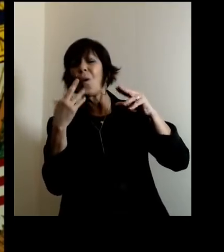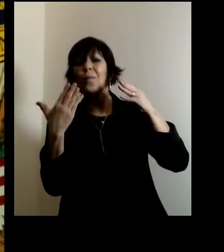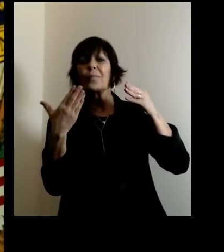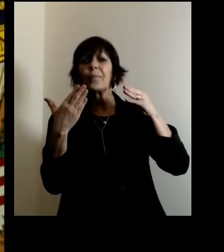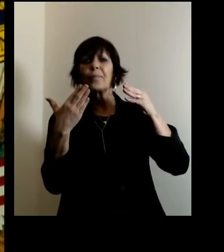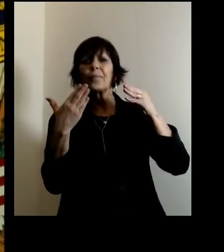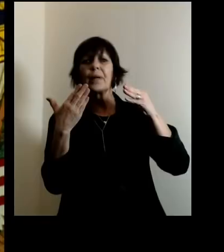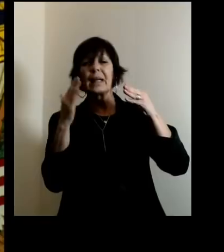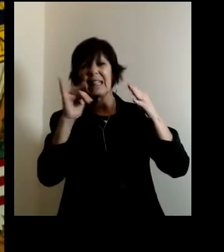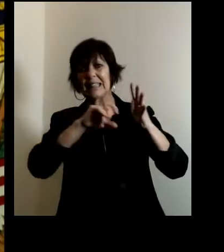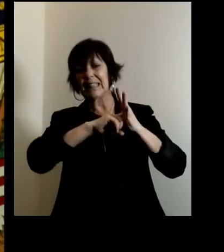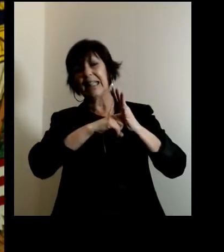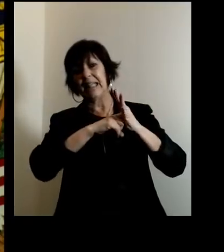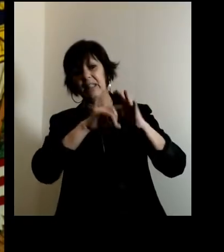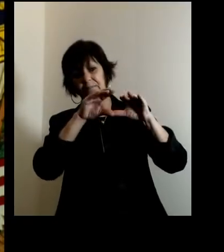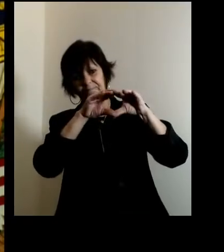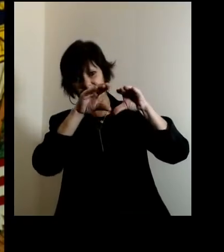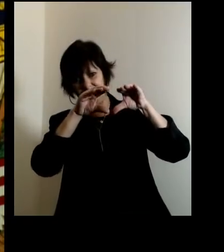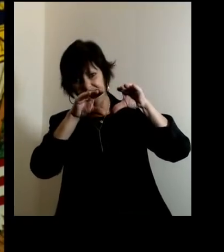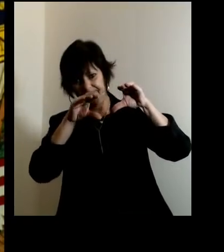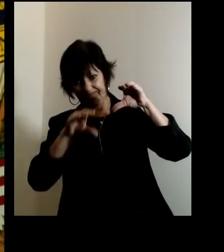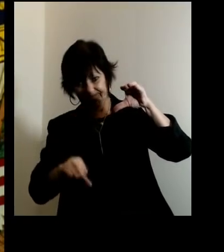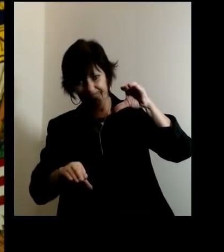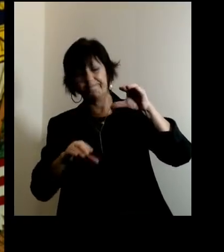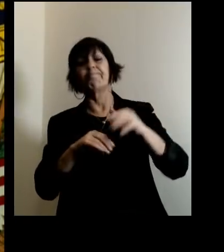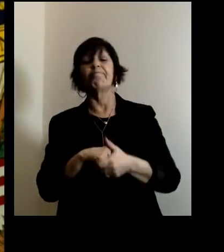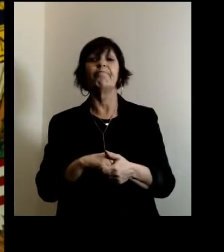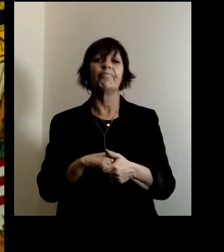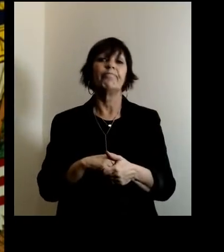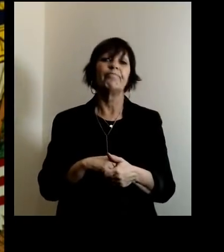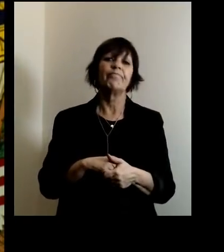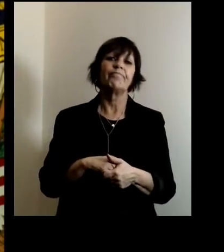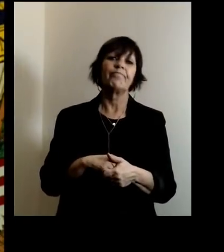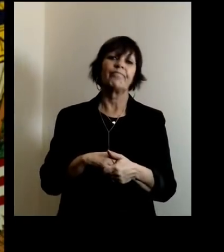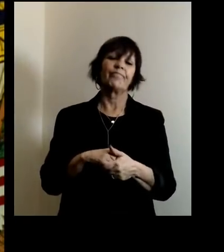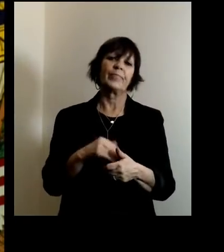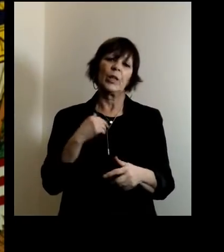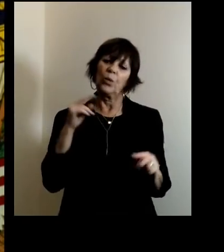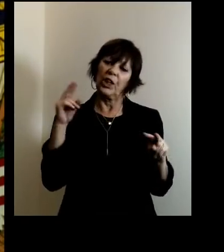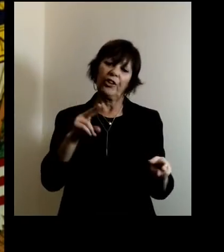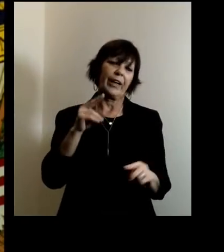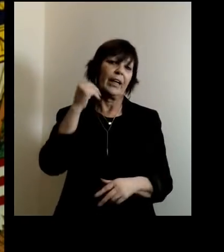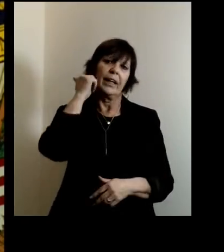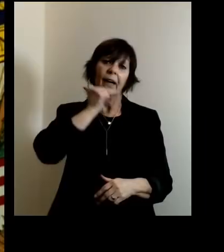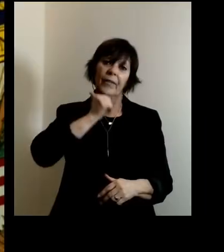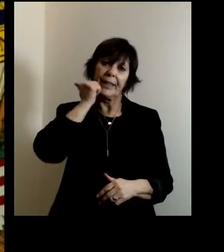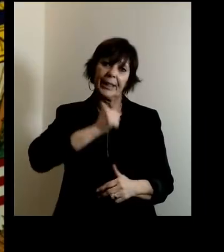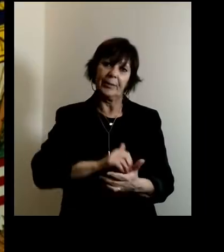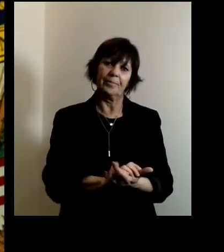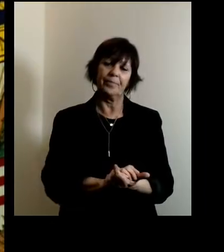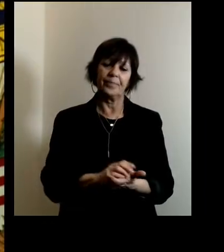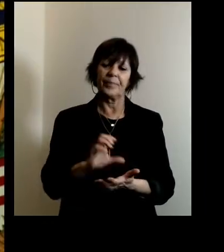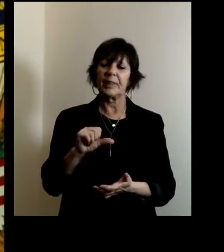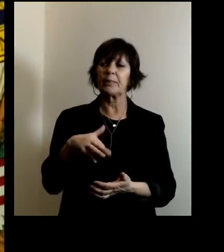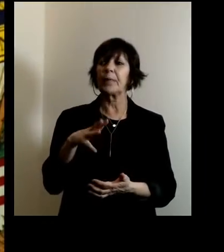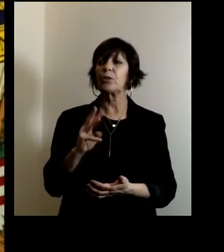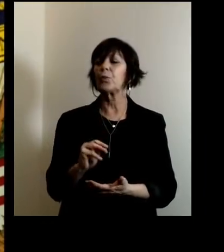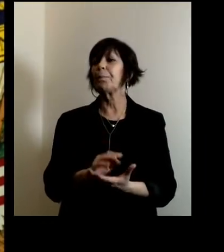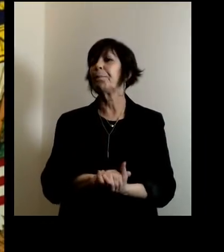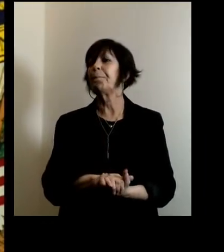And that is a key aspect that the state is looking at, and it's a key aspect we look at every day. Spectrum News, Ryan